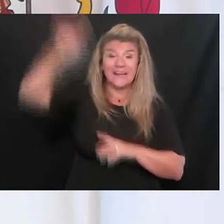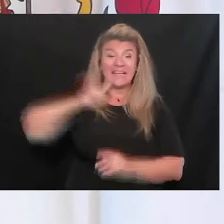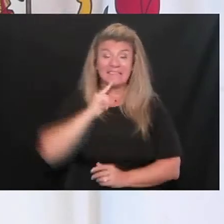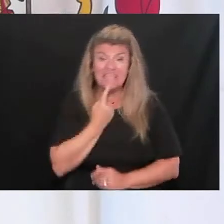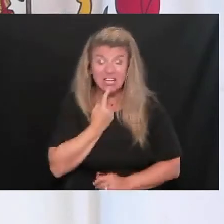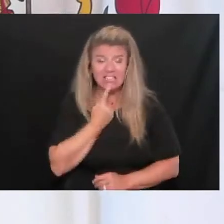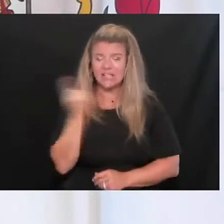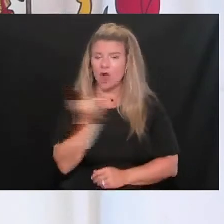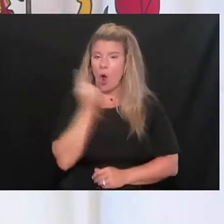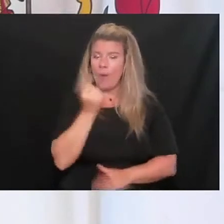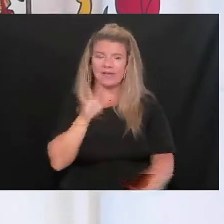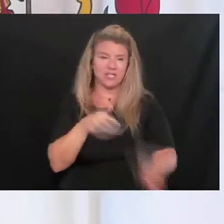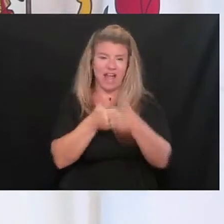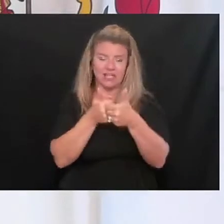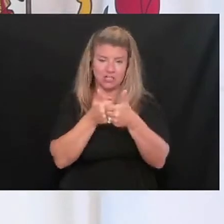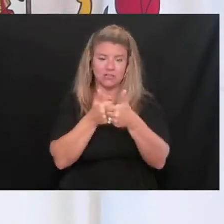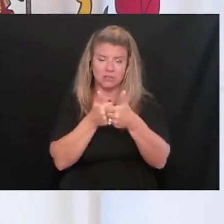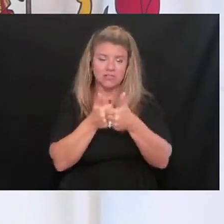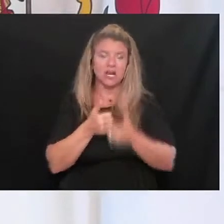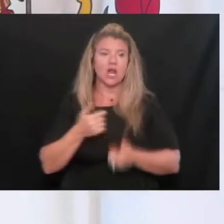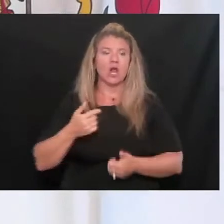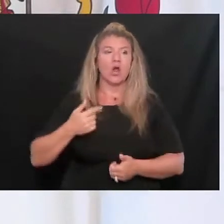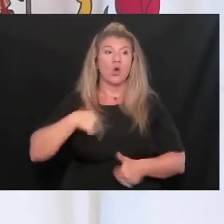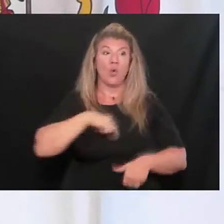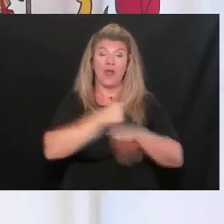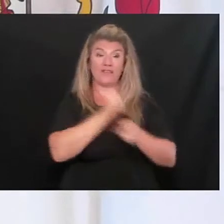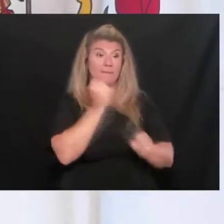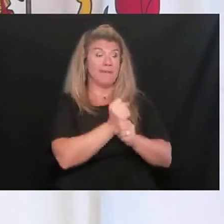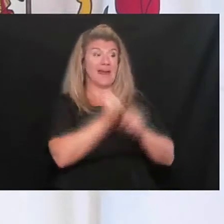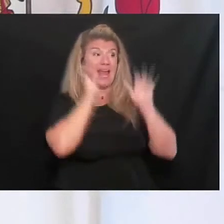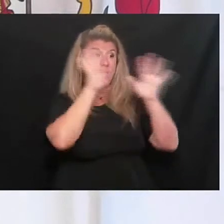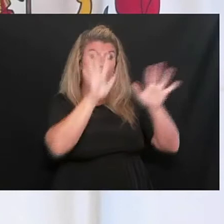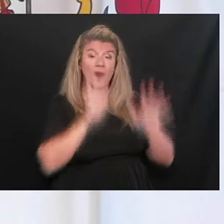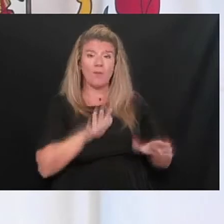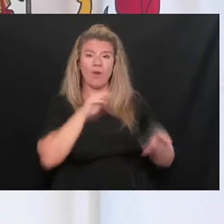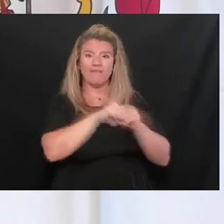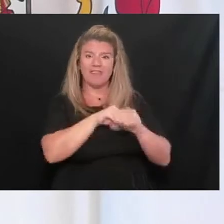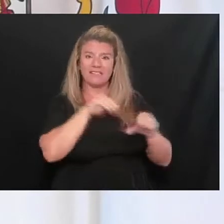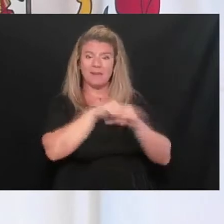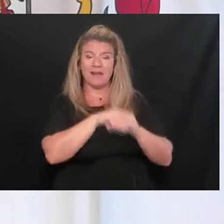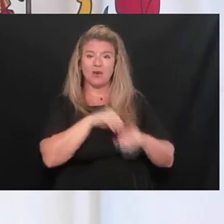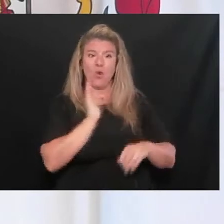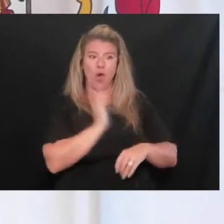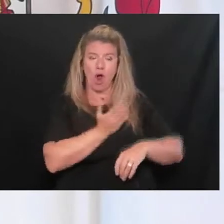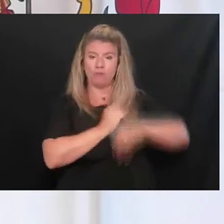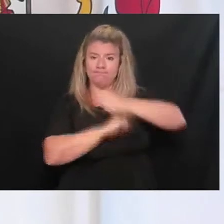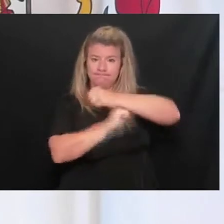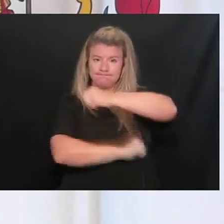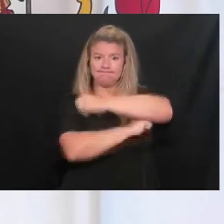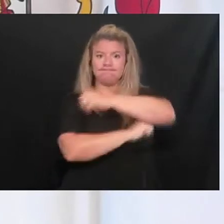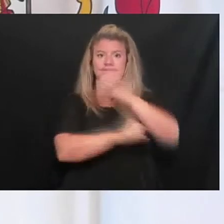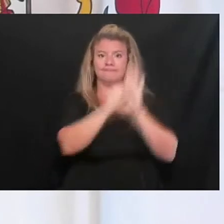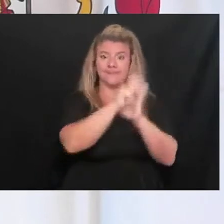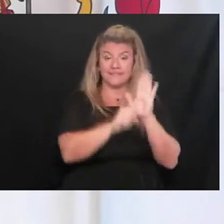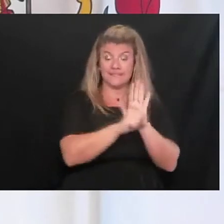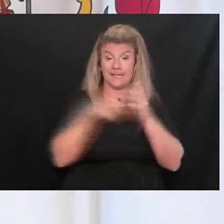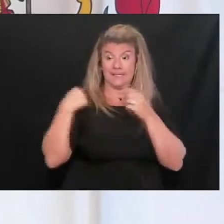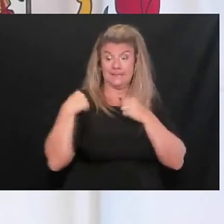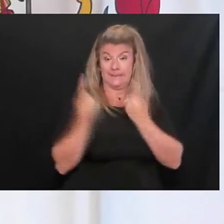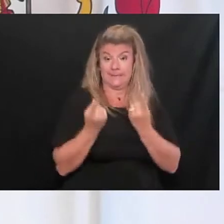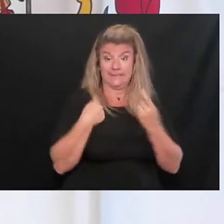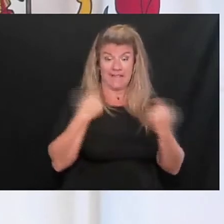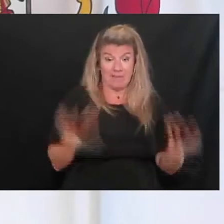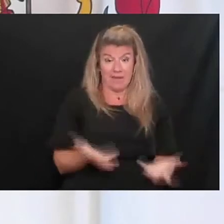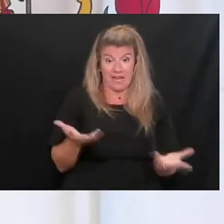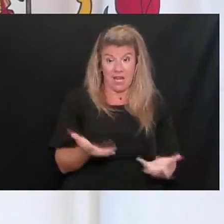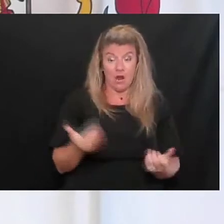always a challenge. And we've made an incredible investment in infrastructure in the state. Since I've been here and everything,